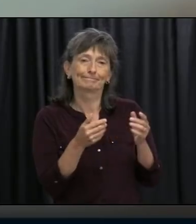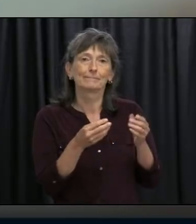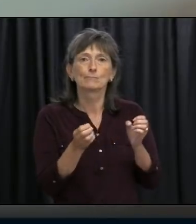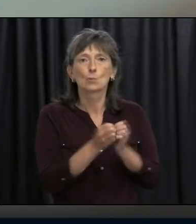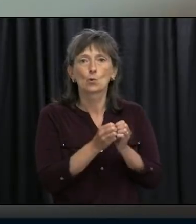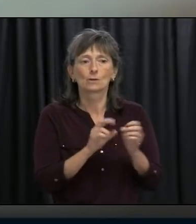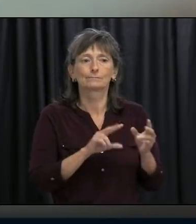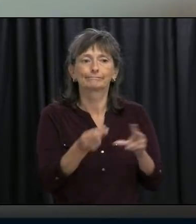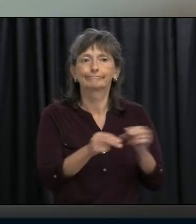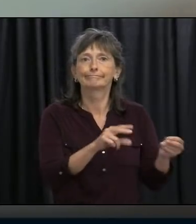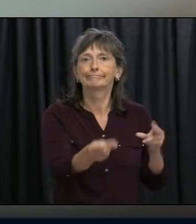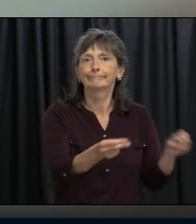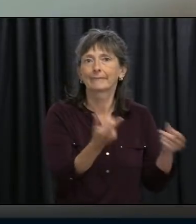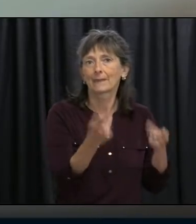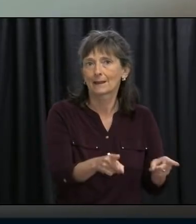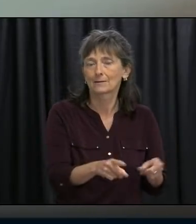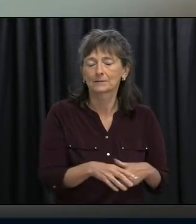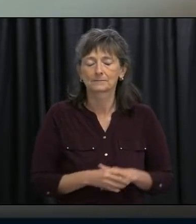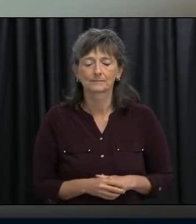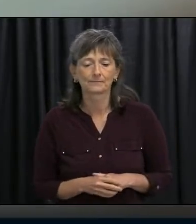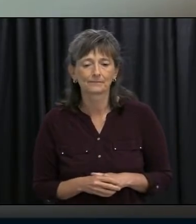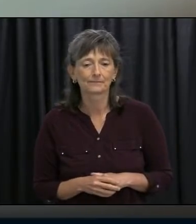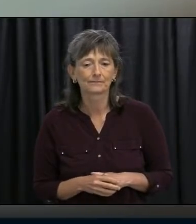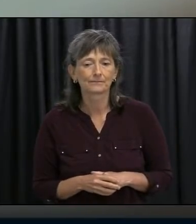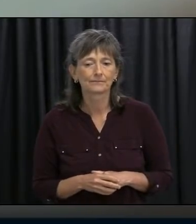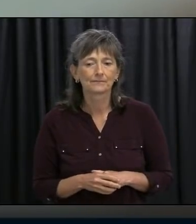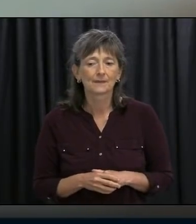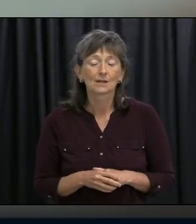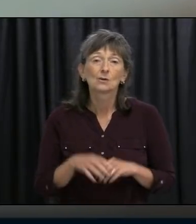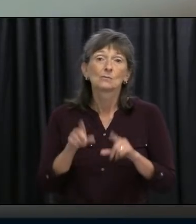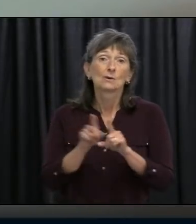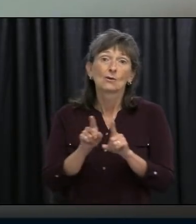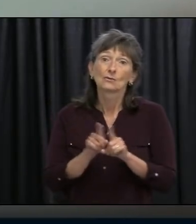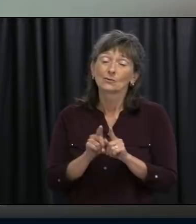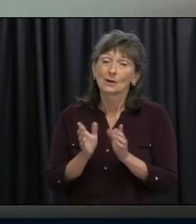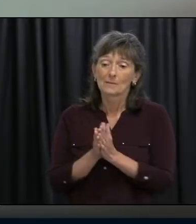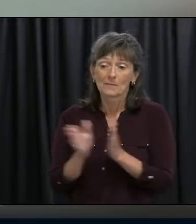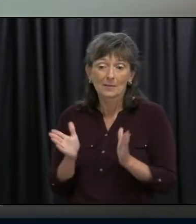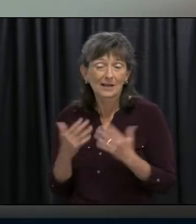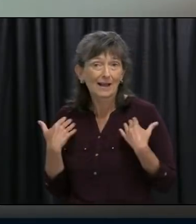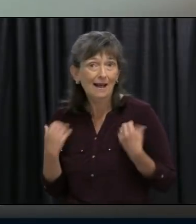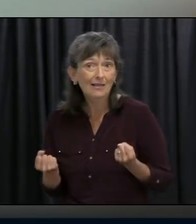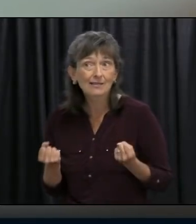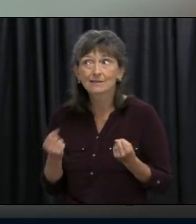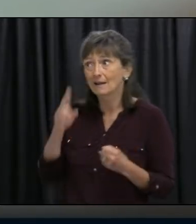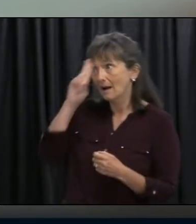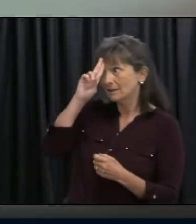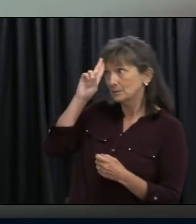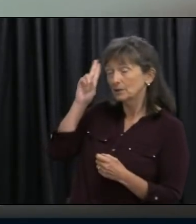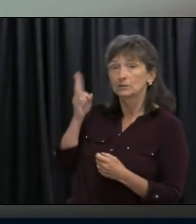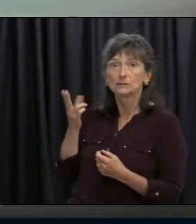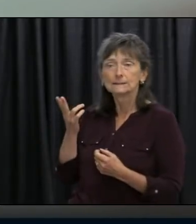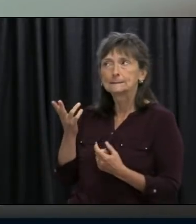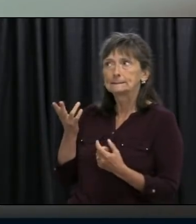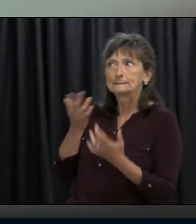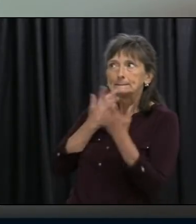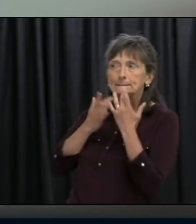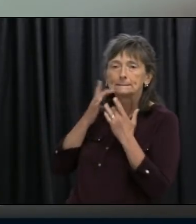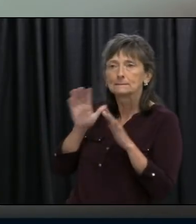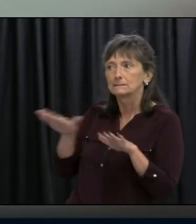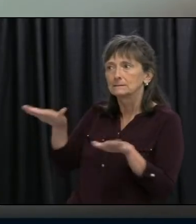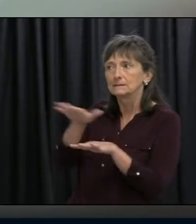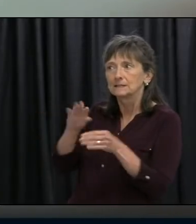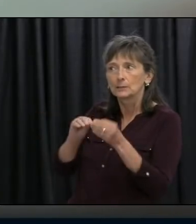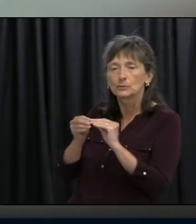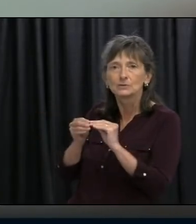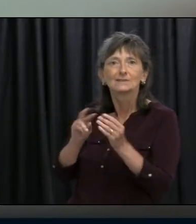transmission. We must also be mindful of our public health and health system capacity when we make decisions such as mass gathering